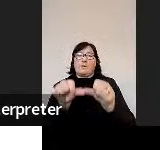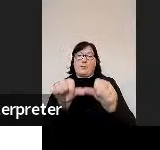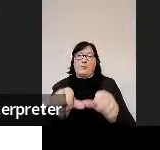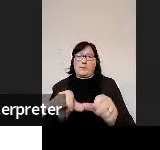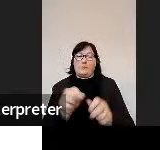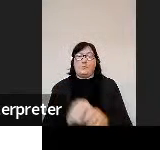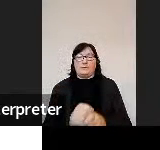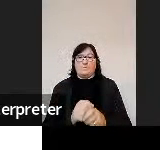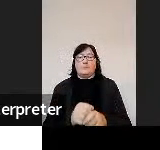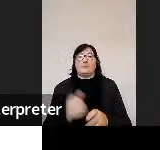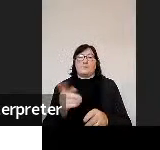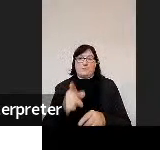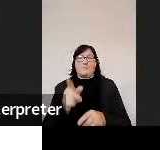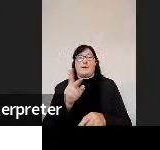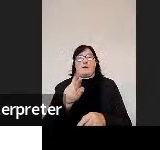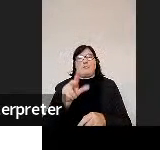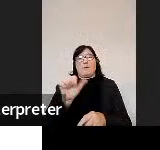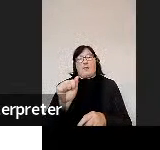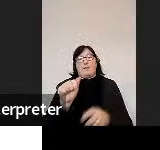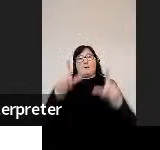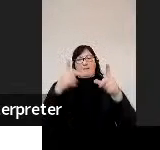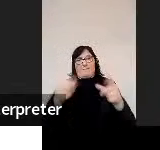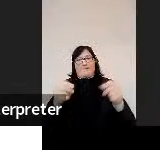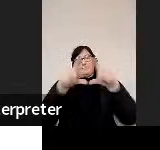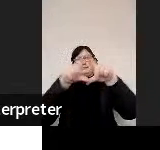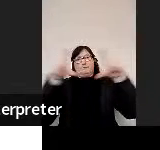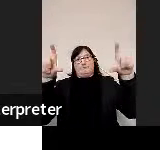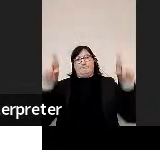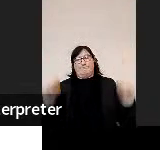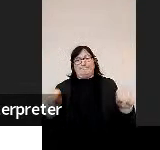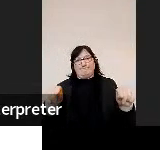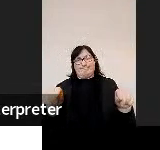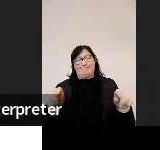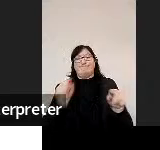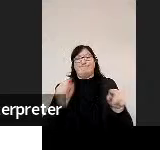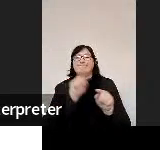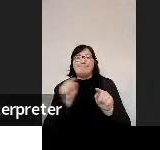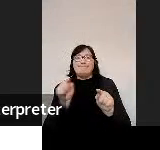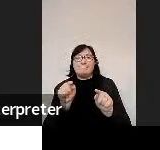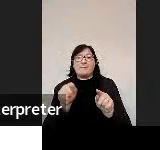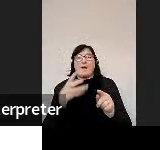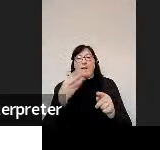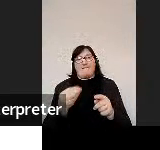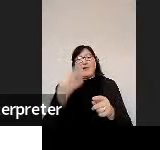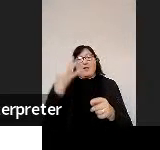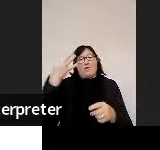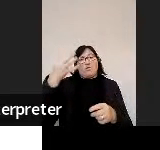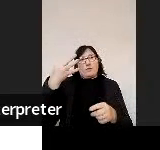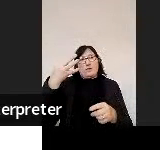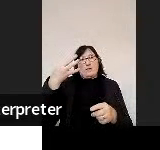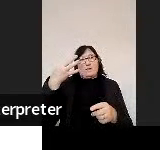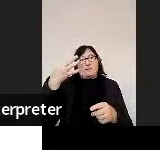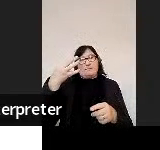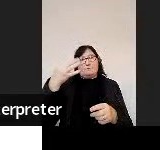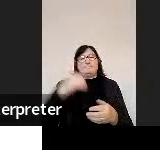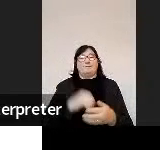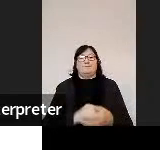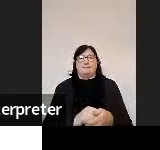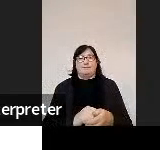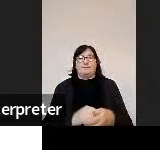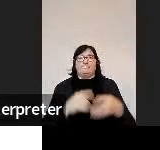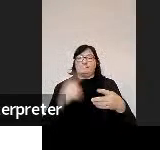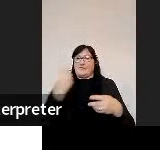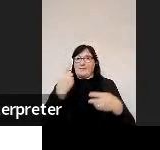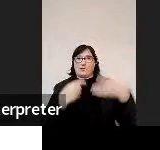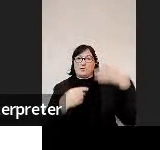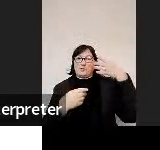dashboard. So the RLA dashboard is made up of 3 sections. The top section is the application